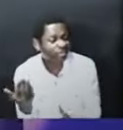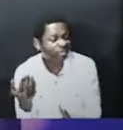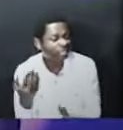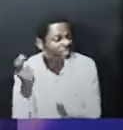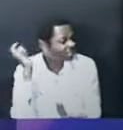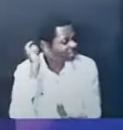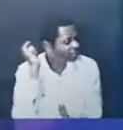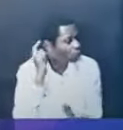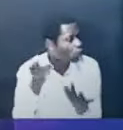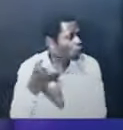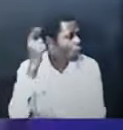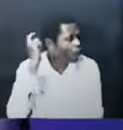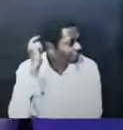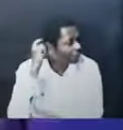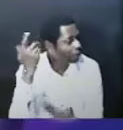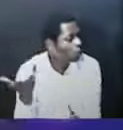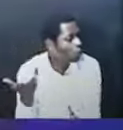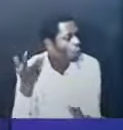there? Now,